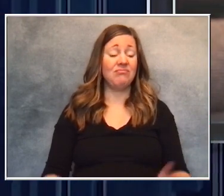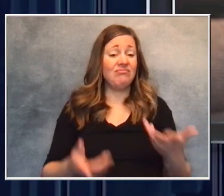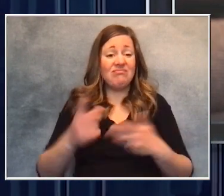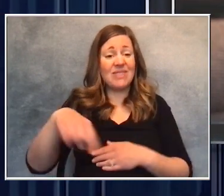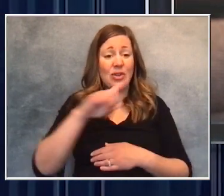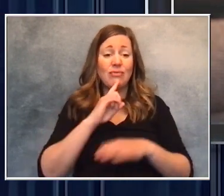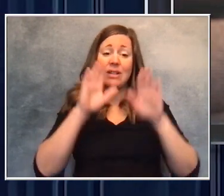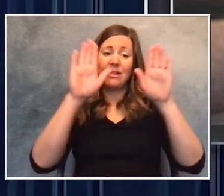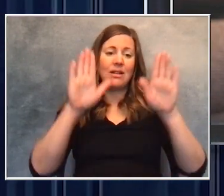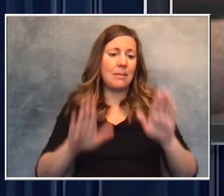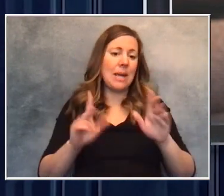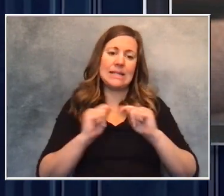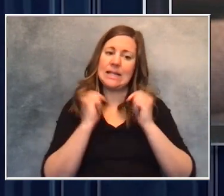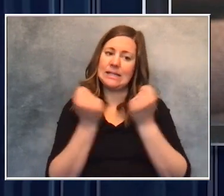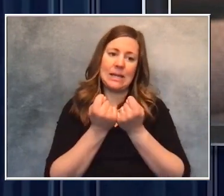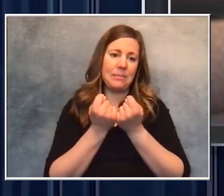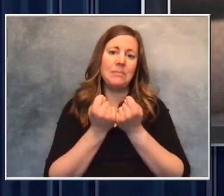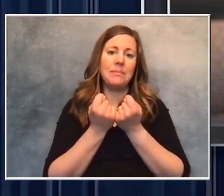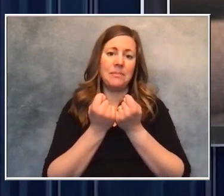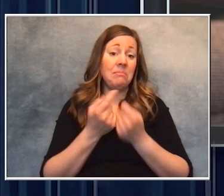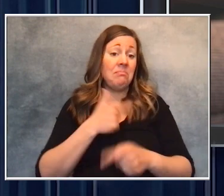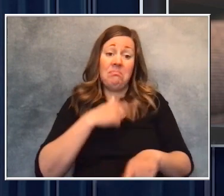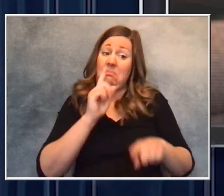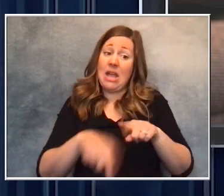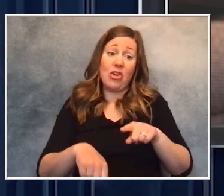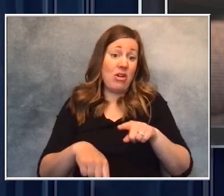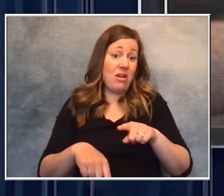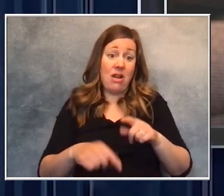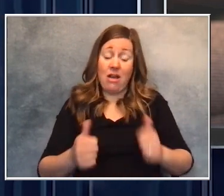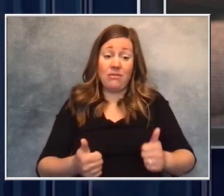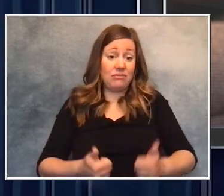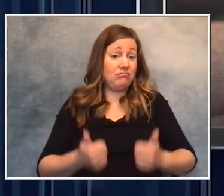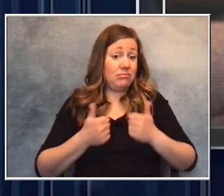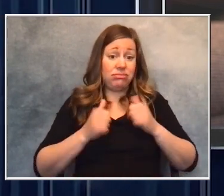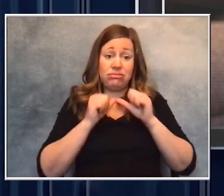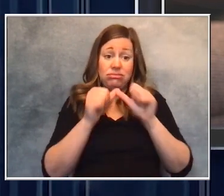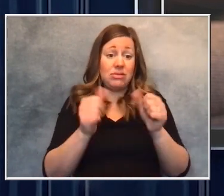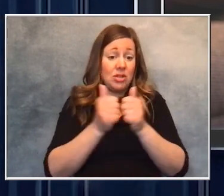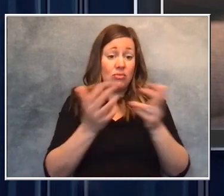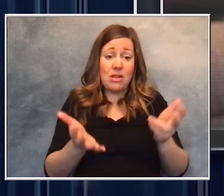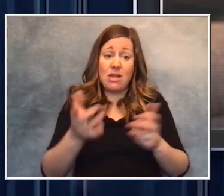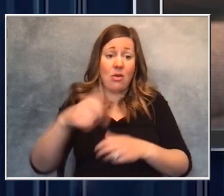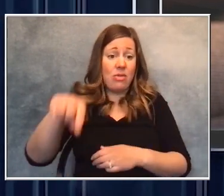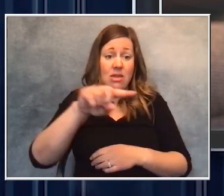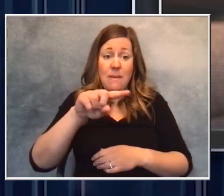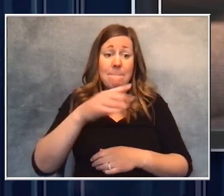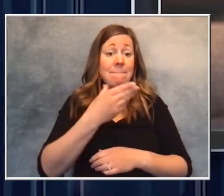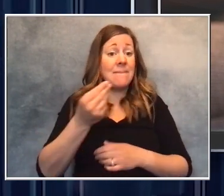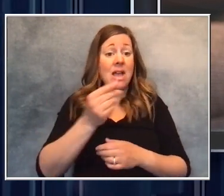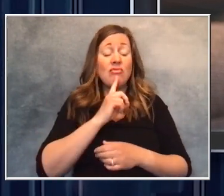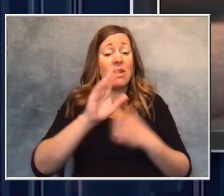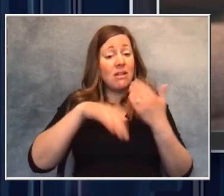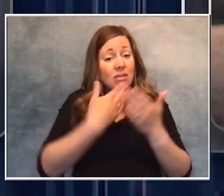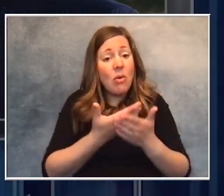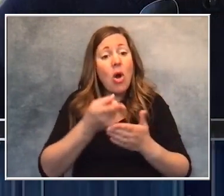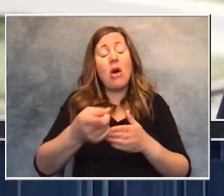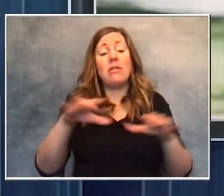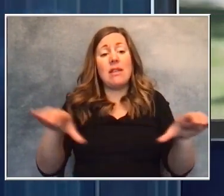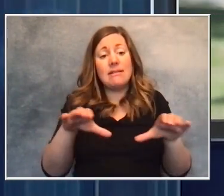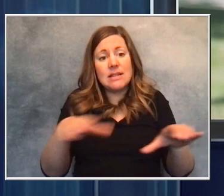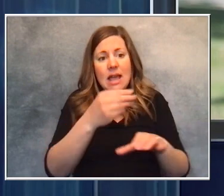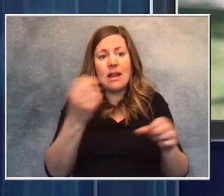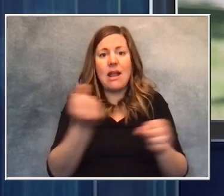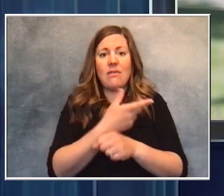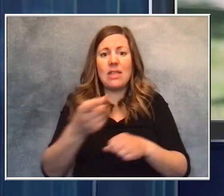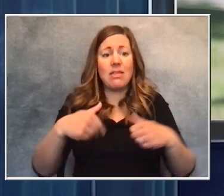team. I could not have made this through without them and all that they did and all that they sacrificed. A